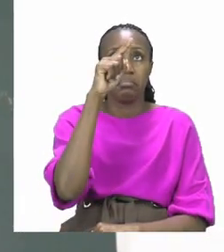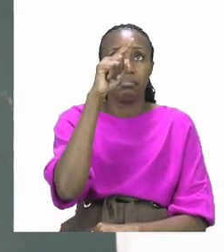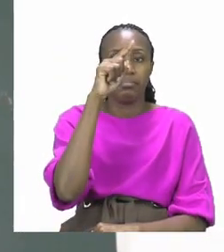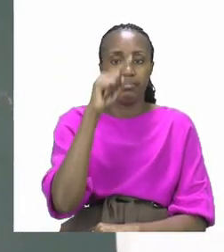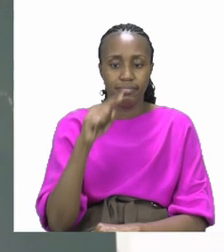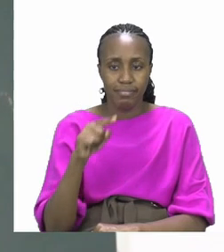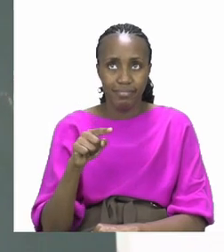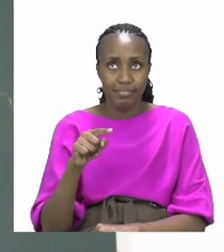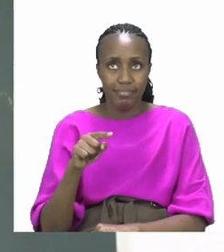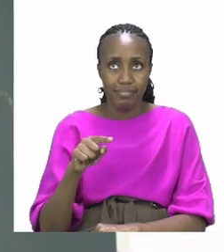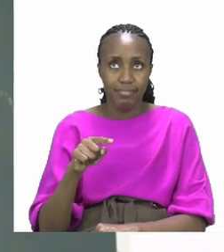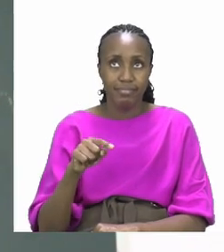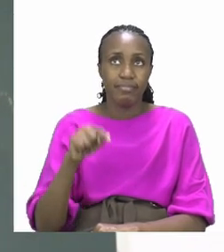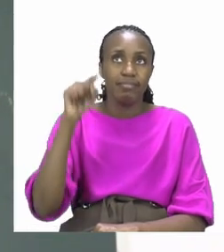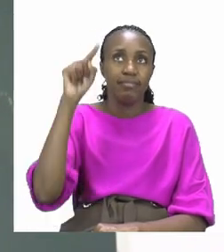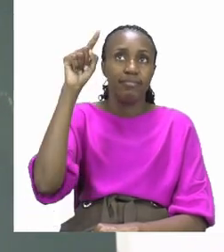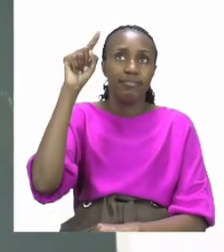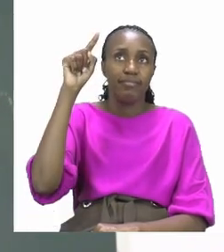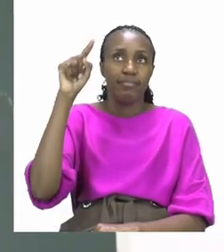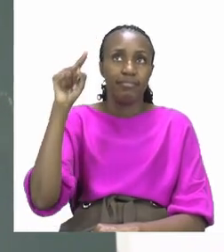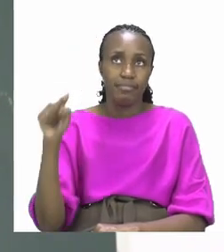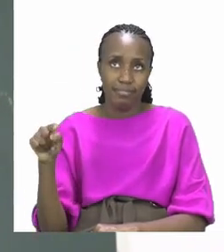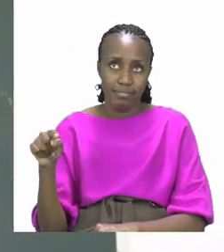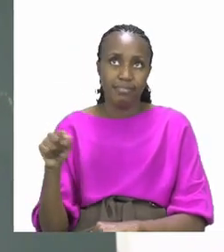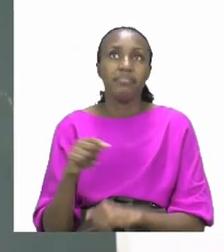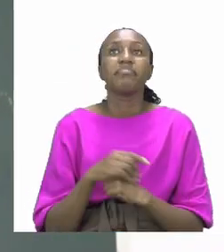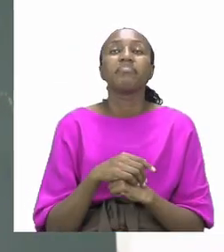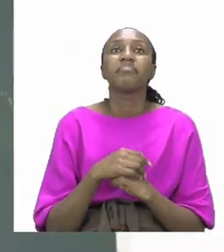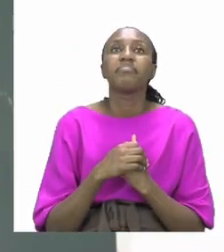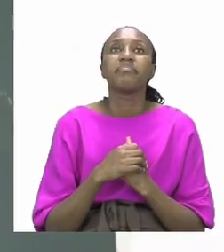zag goes down the mountain. That's why it's called